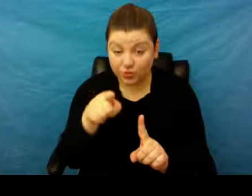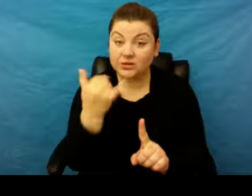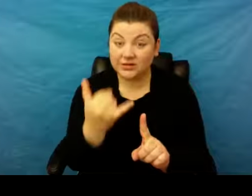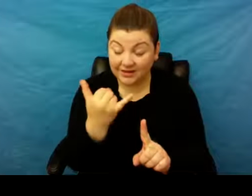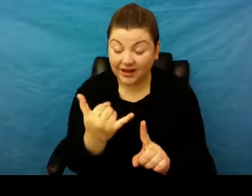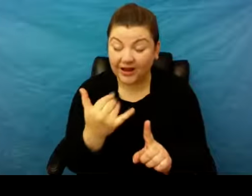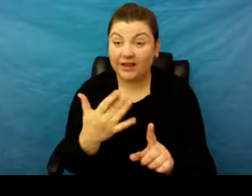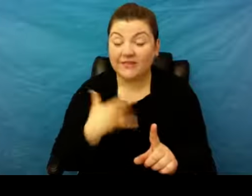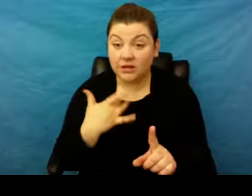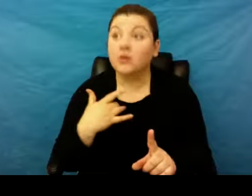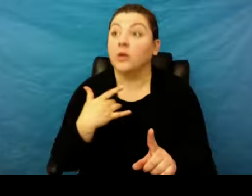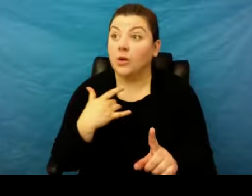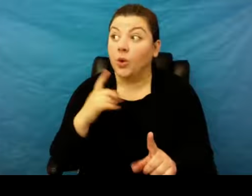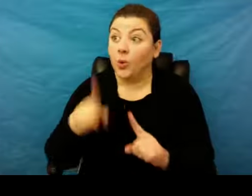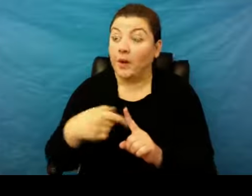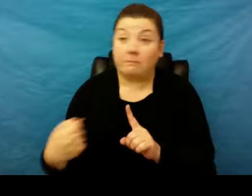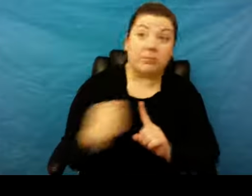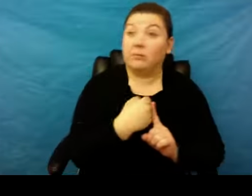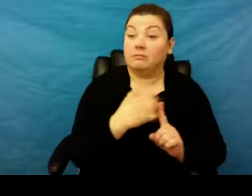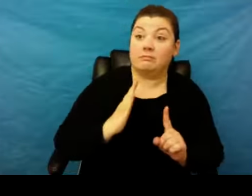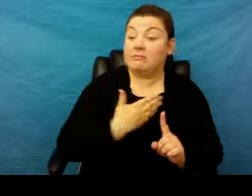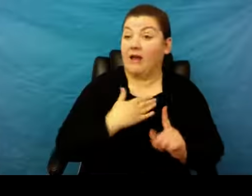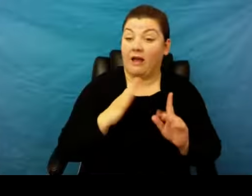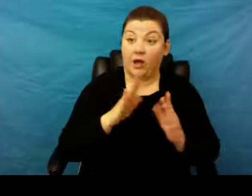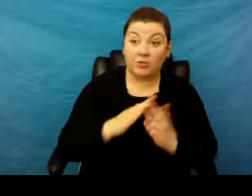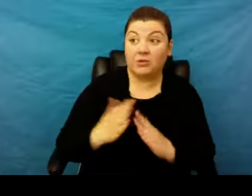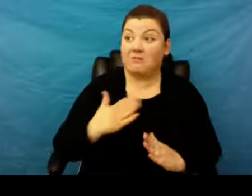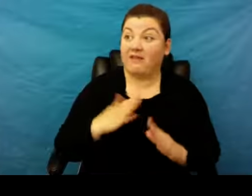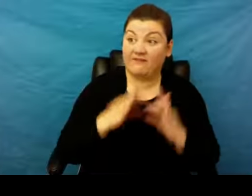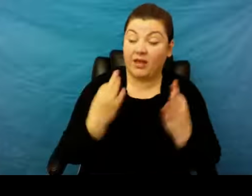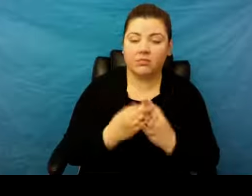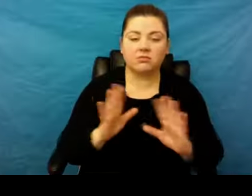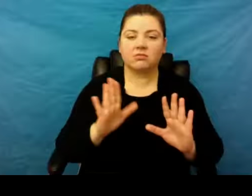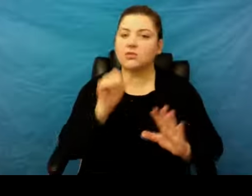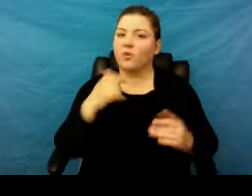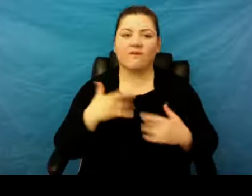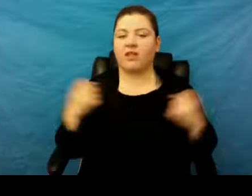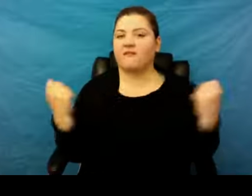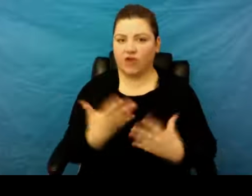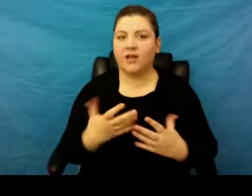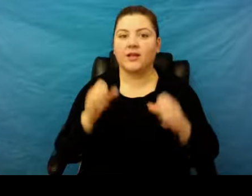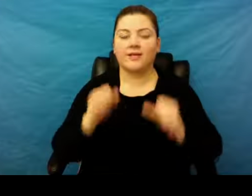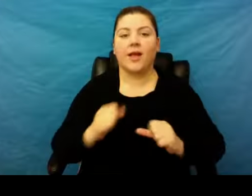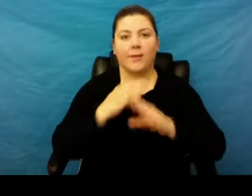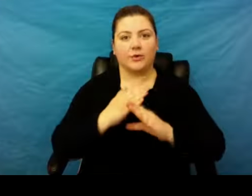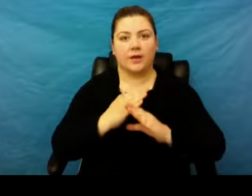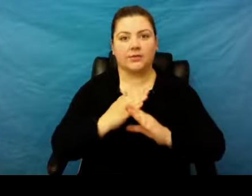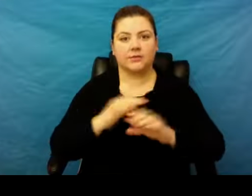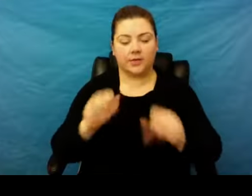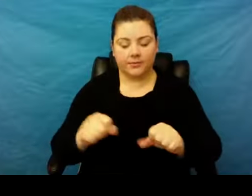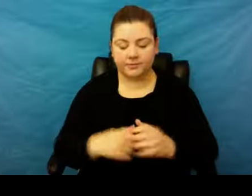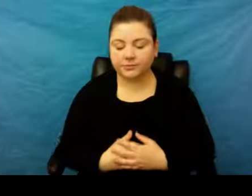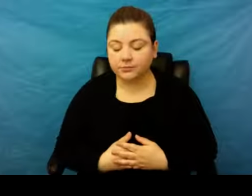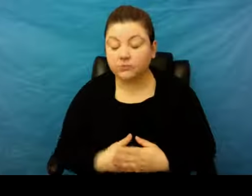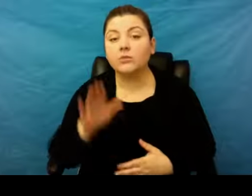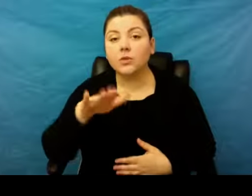like when this comes to your community, that you don't have to be scared and that you can protect your family. Before I start, I just want to say